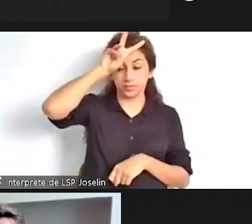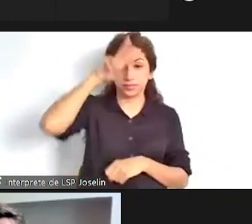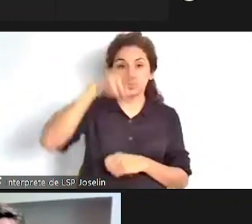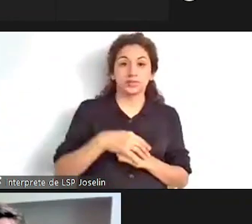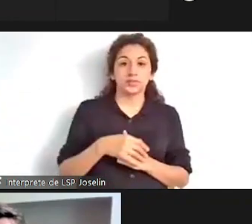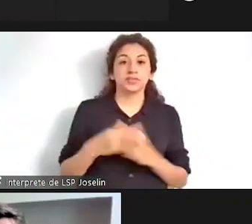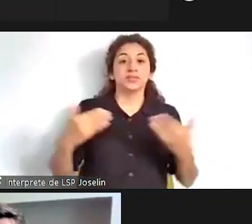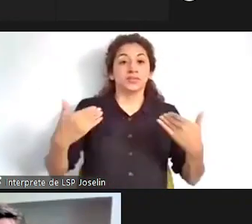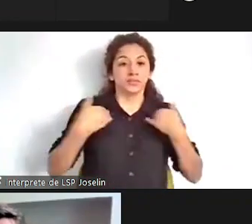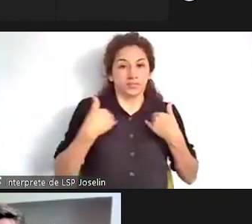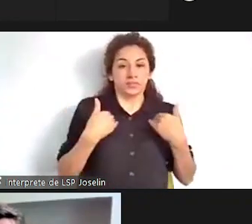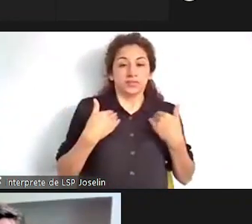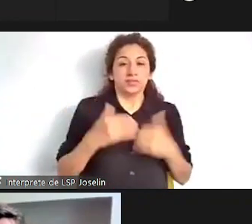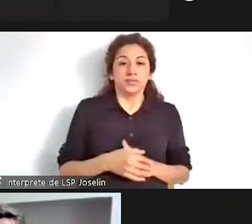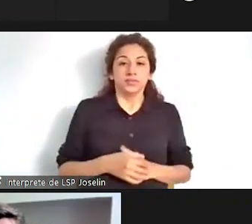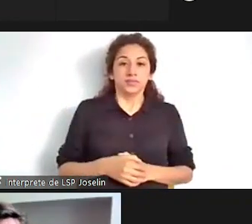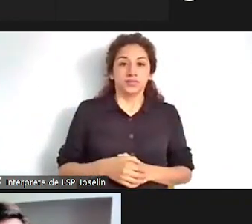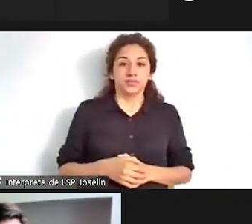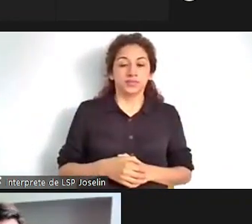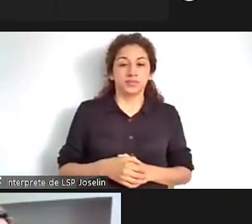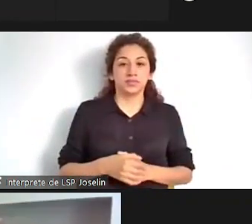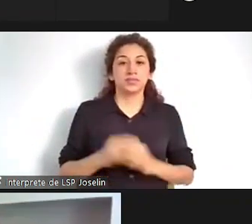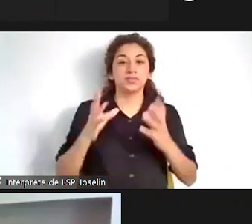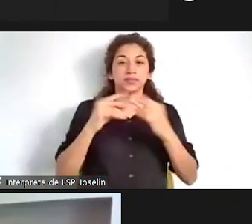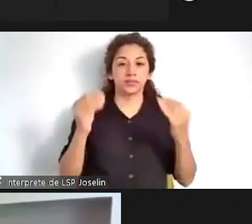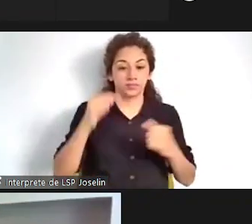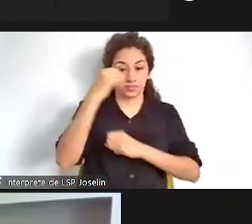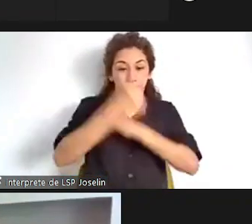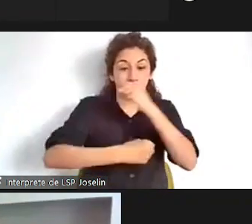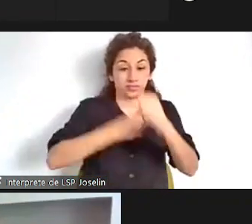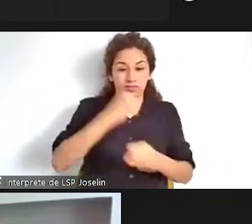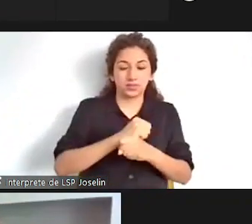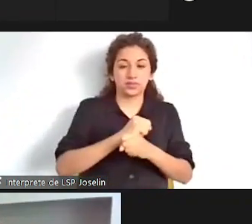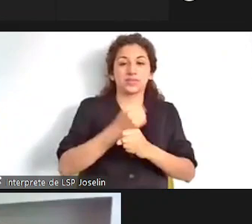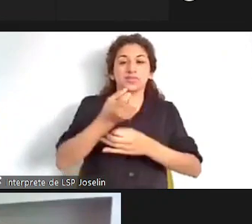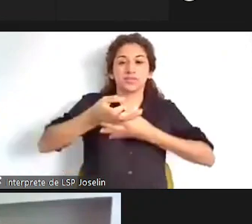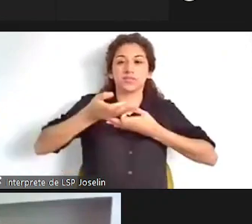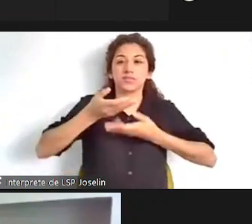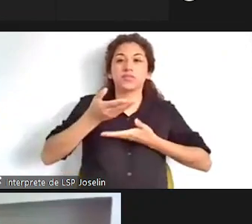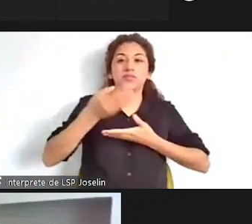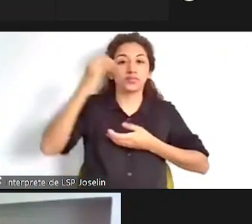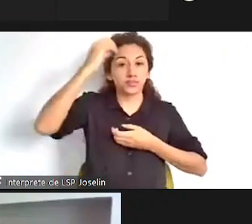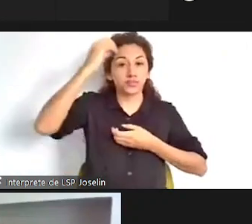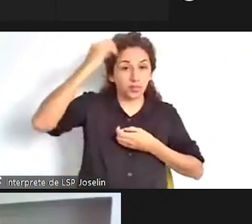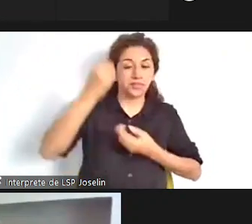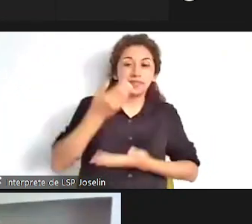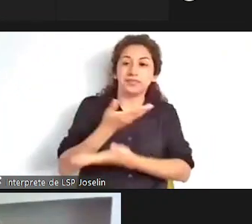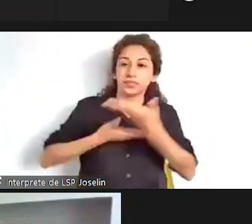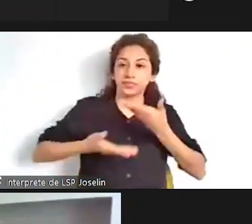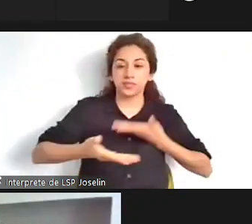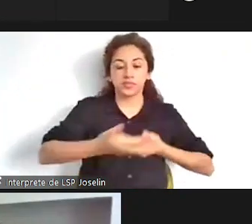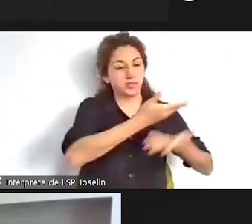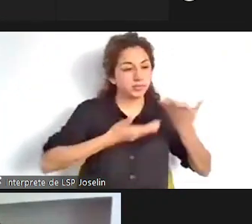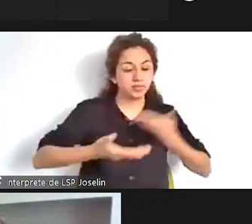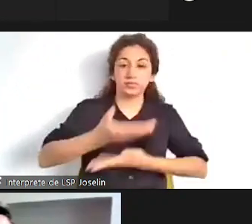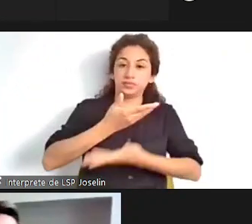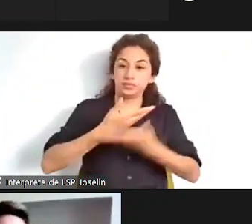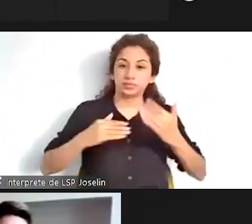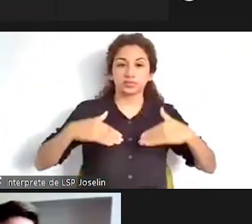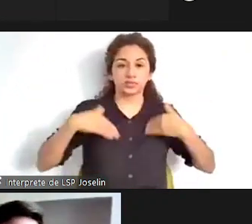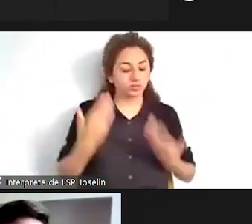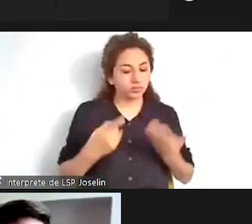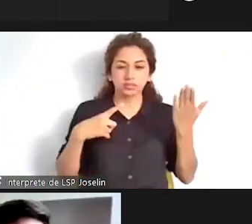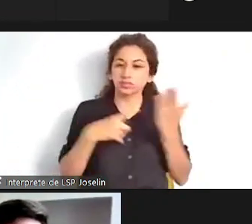responsible conduct as that was also part of it we have exchanges uh many times a year on different